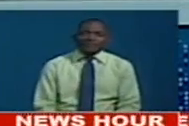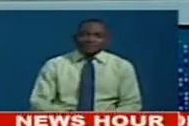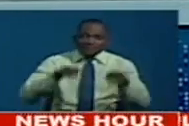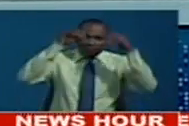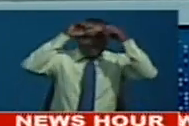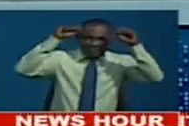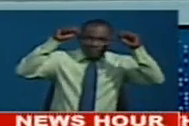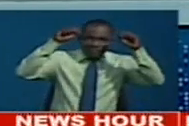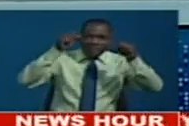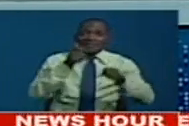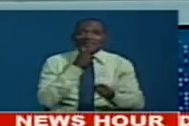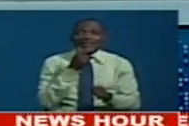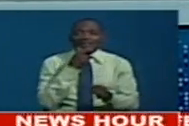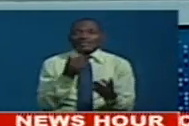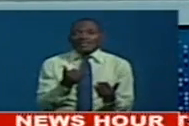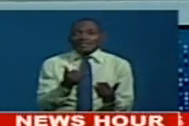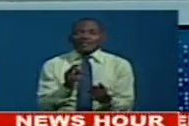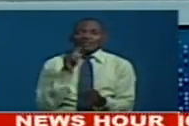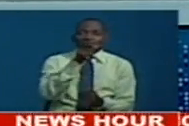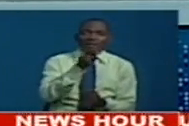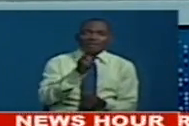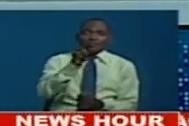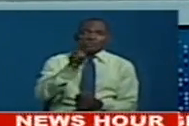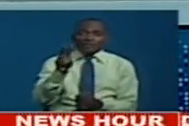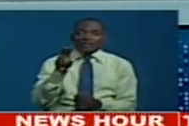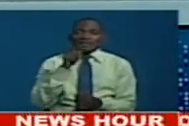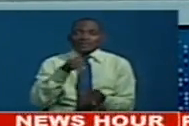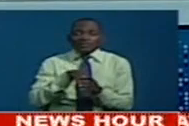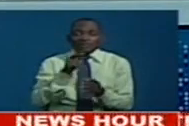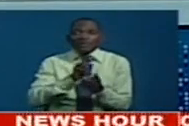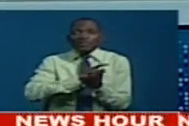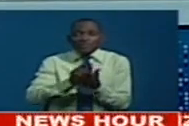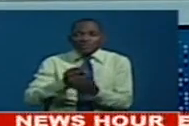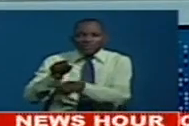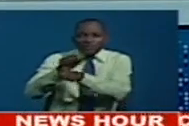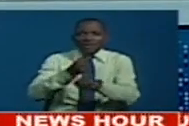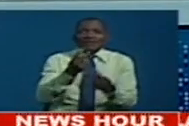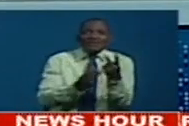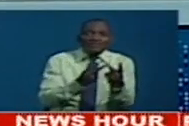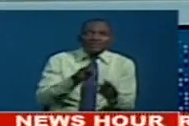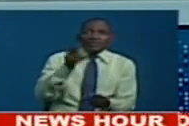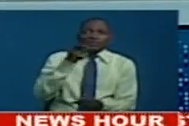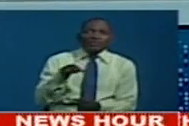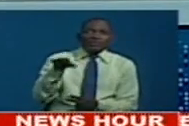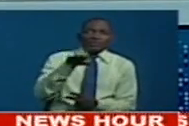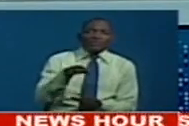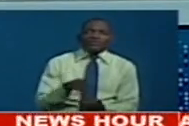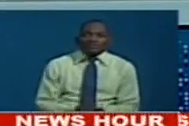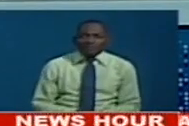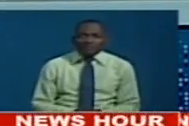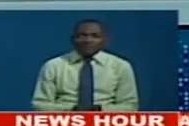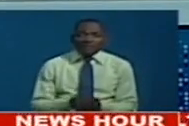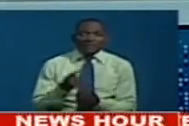President Nana Akufo Addo is currently in the Upper West region as part of a week-long working visit to the northern part of Ghana.